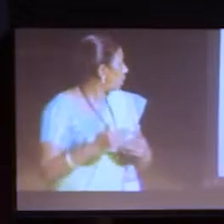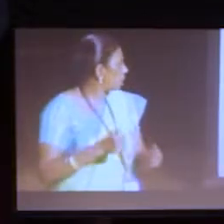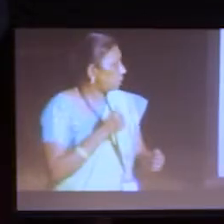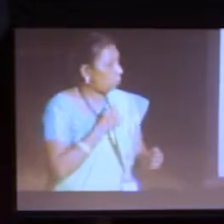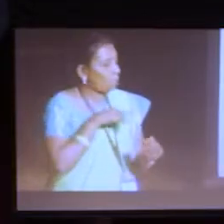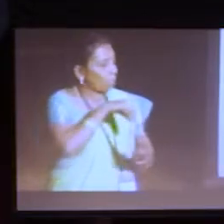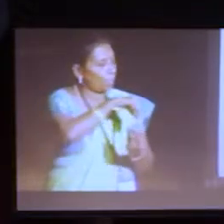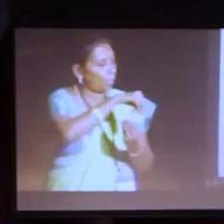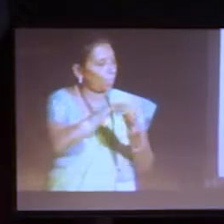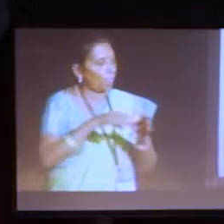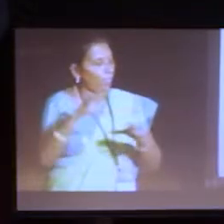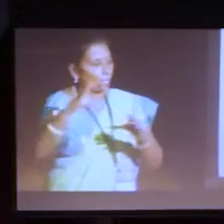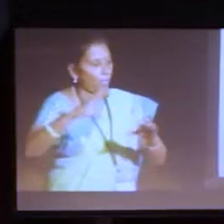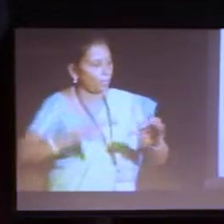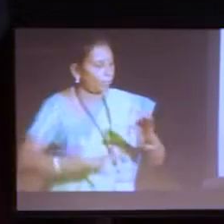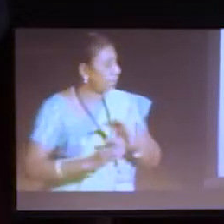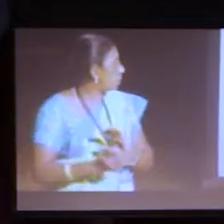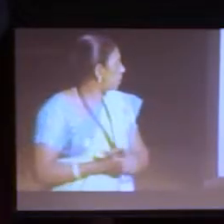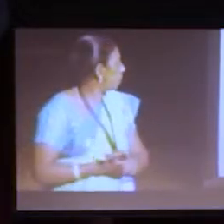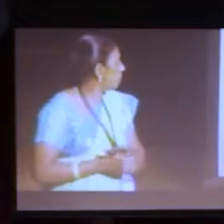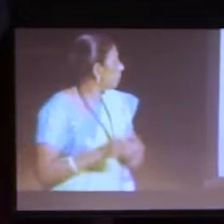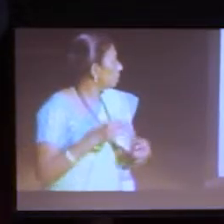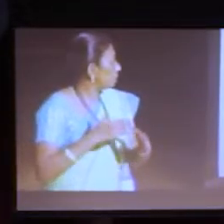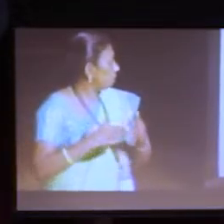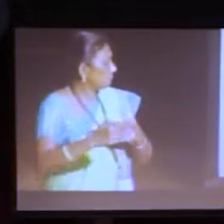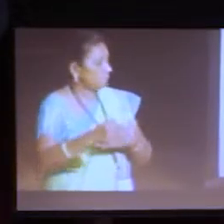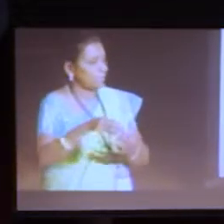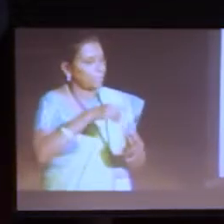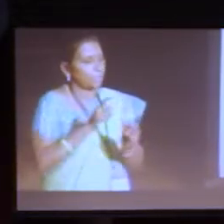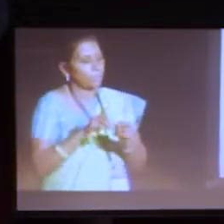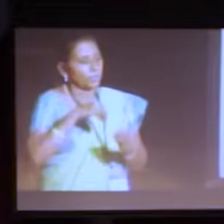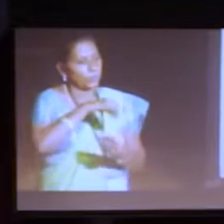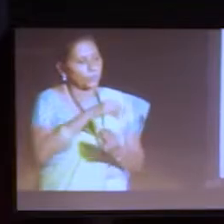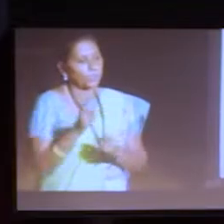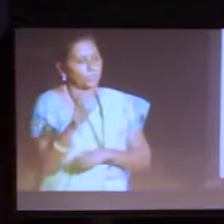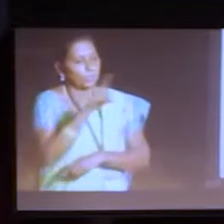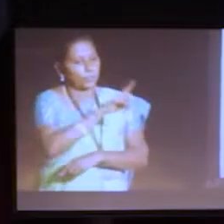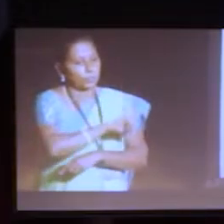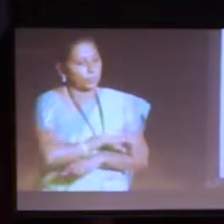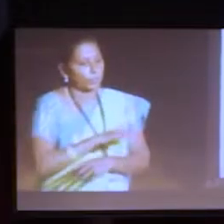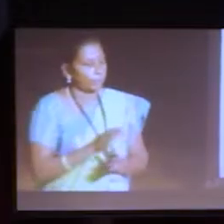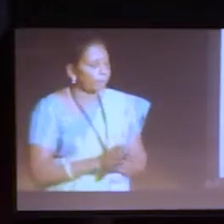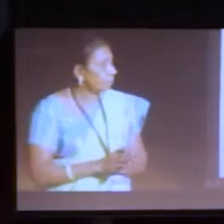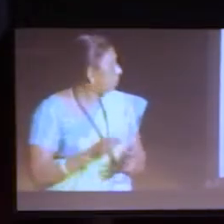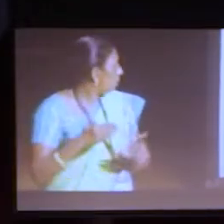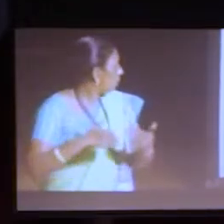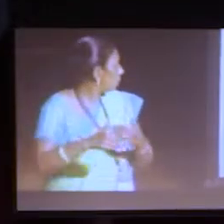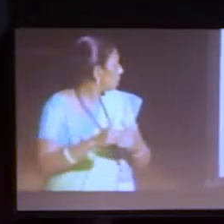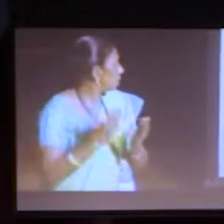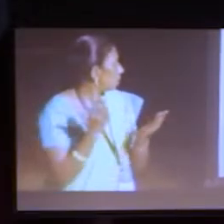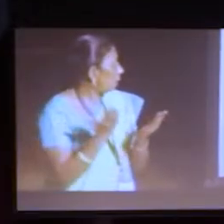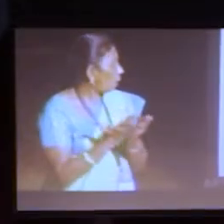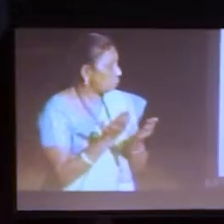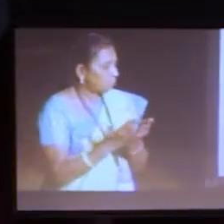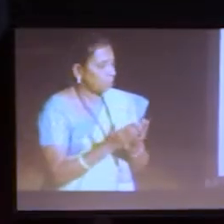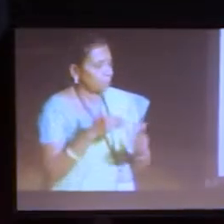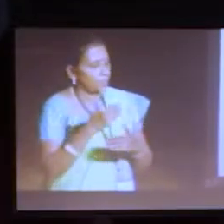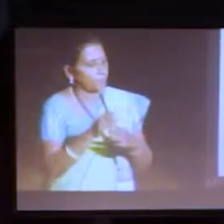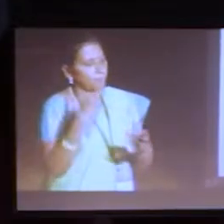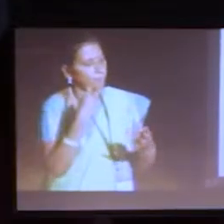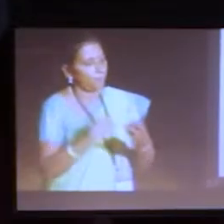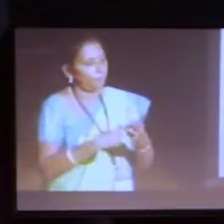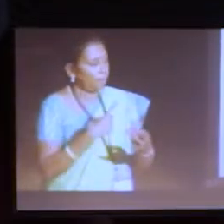community that exists in society today. It exists in education. It exists in employment